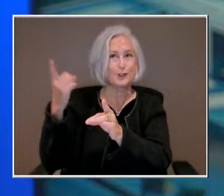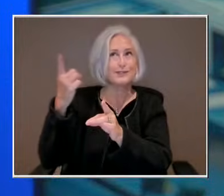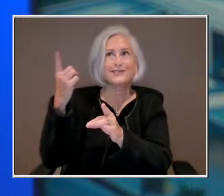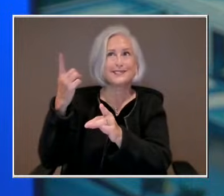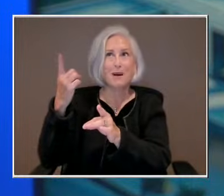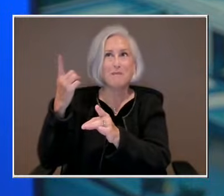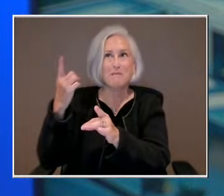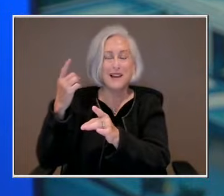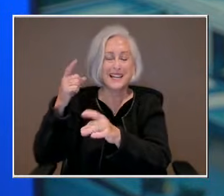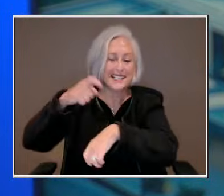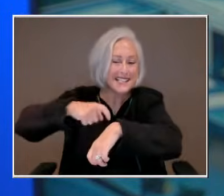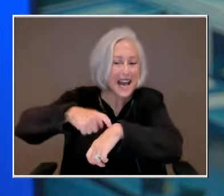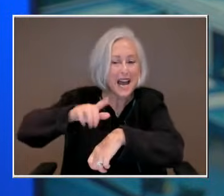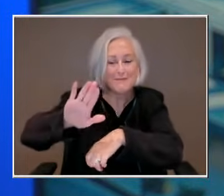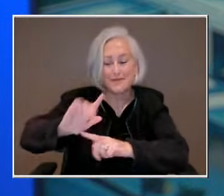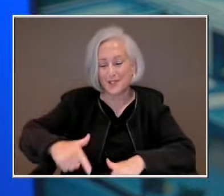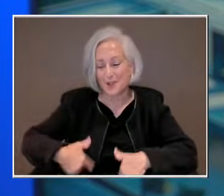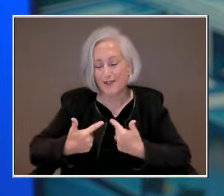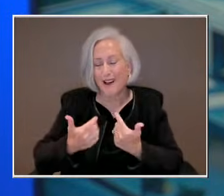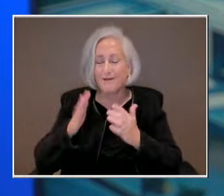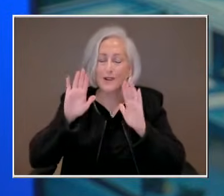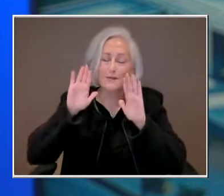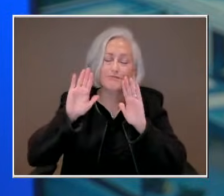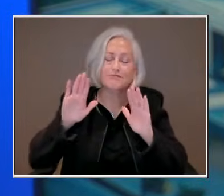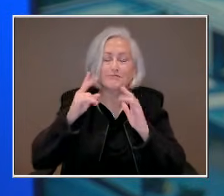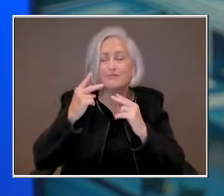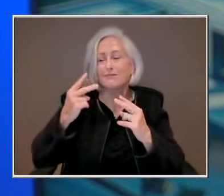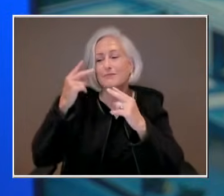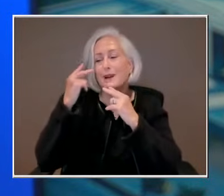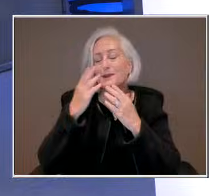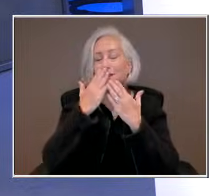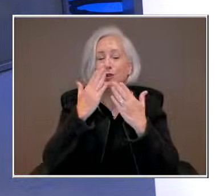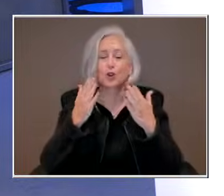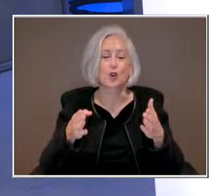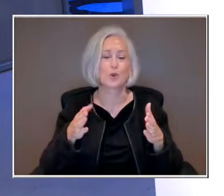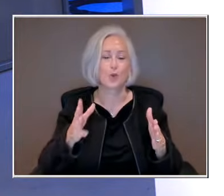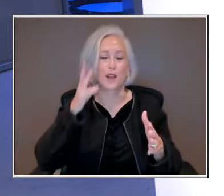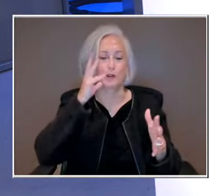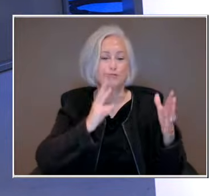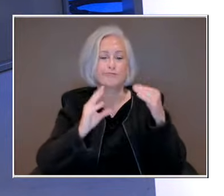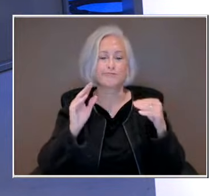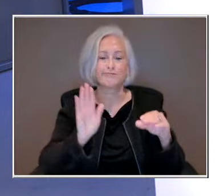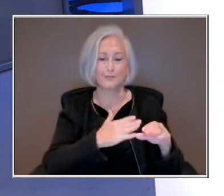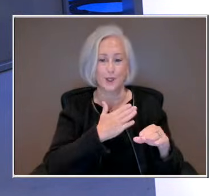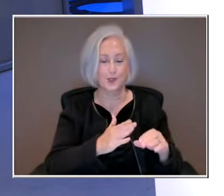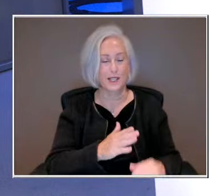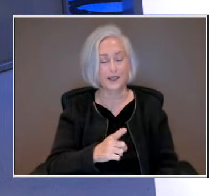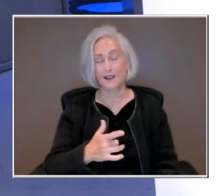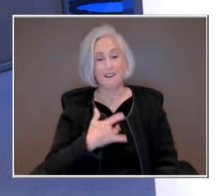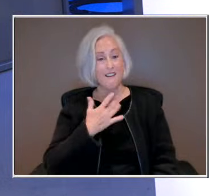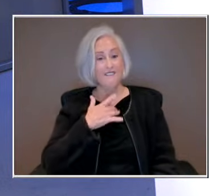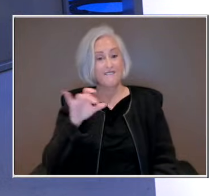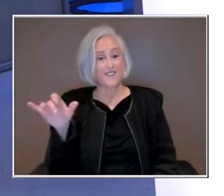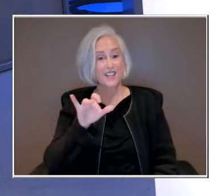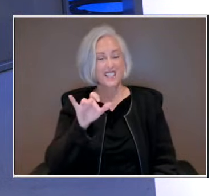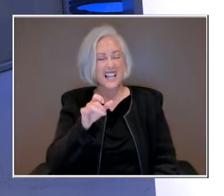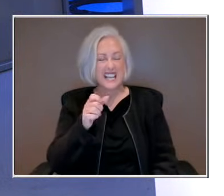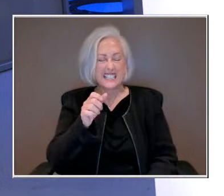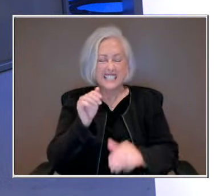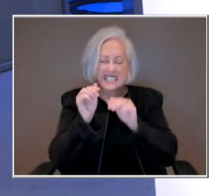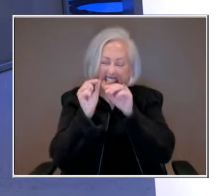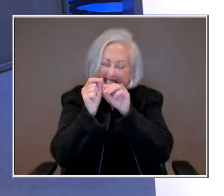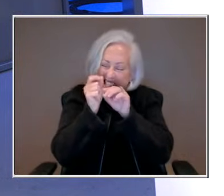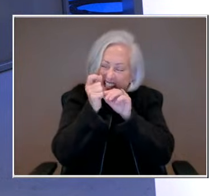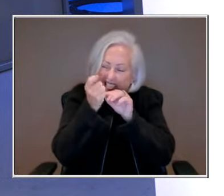a great memory is a great way to experience music. It feels like it's just the tip of the iceberg that we're learning about what